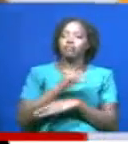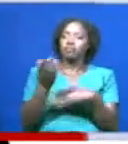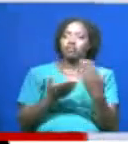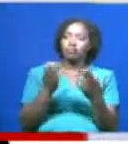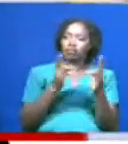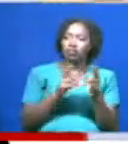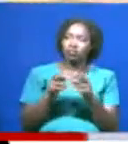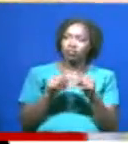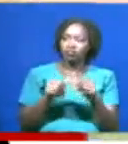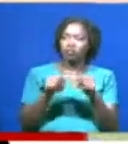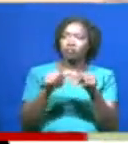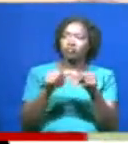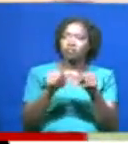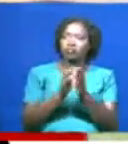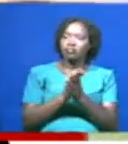usual.